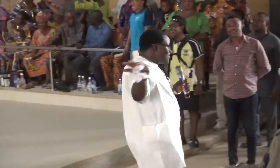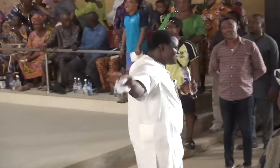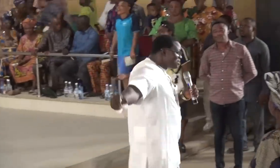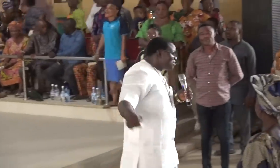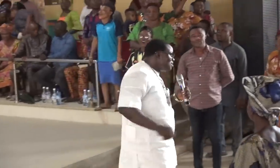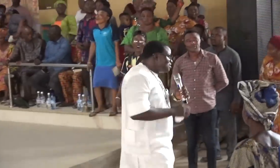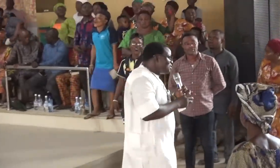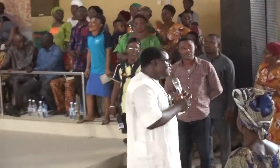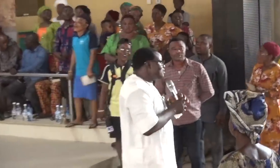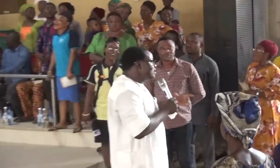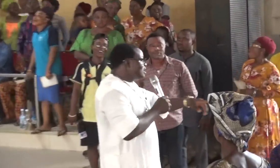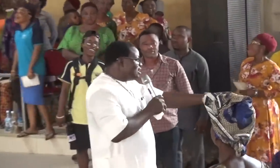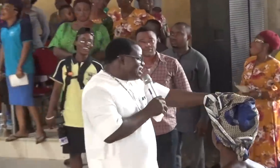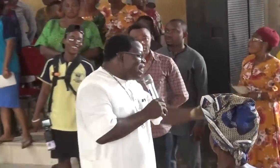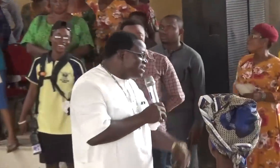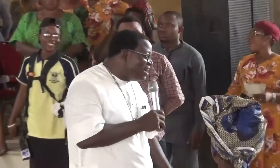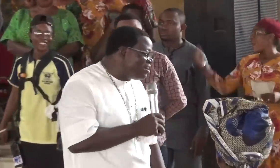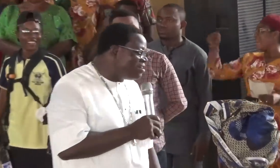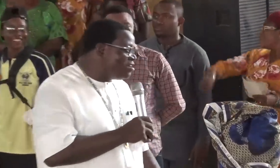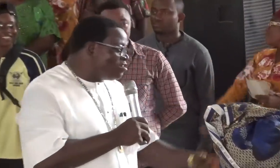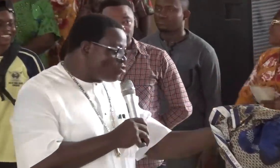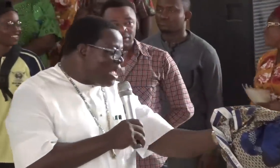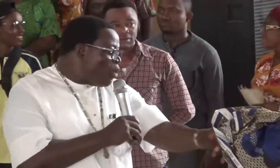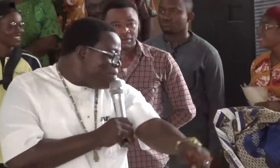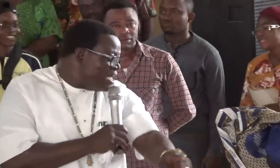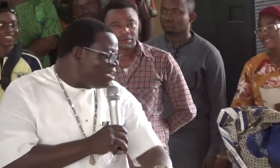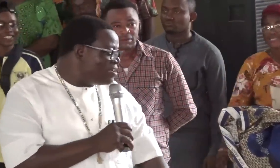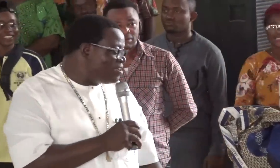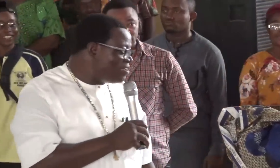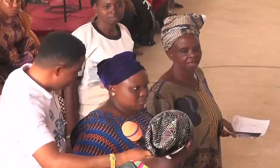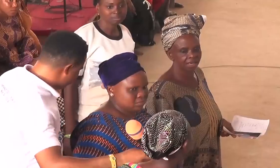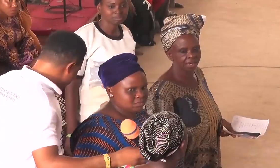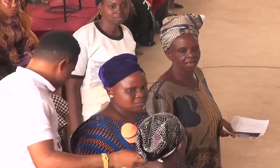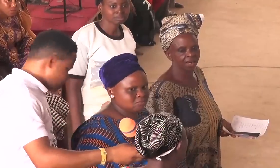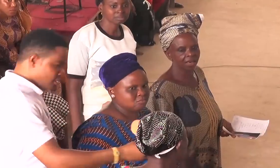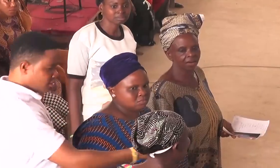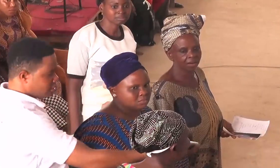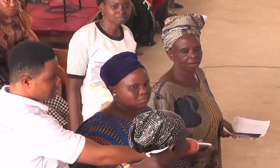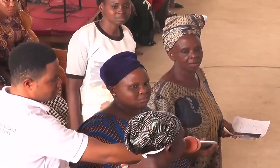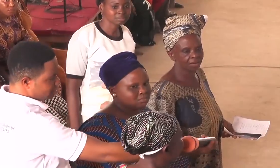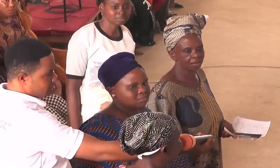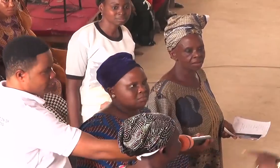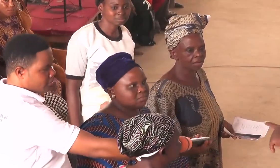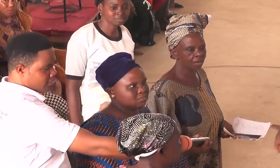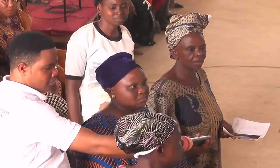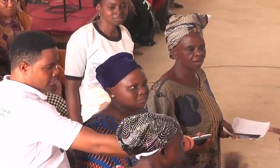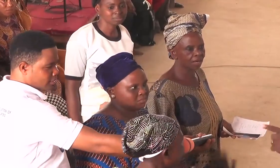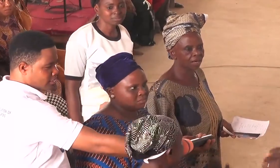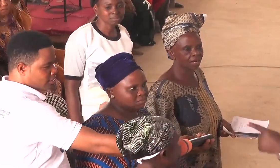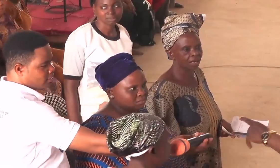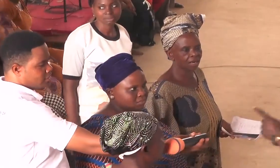satani yago iya oje se iwa mo yen do you know that eh so mo wi